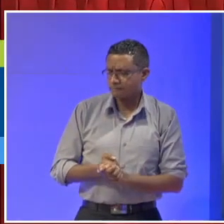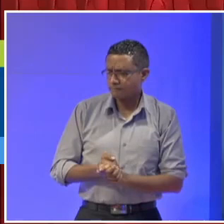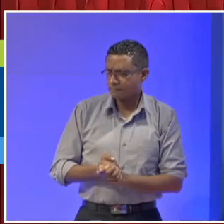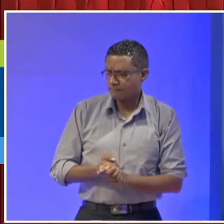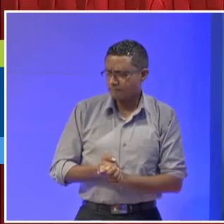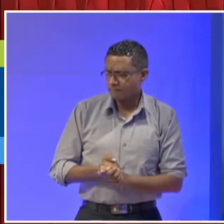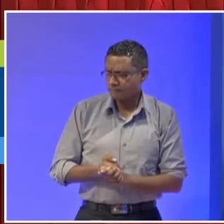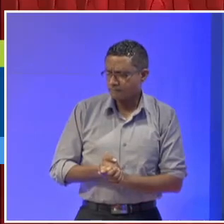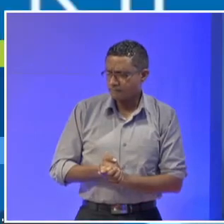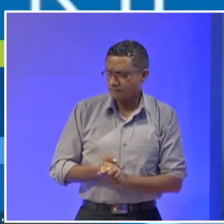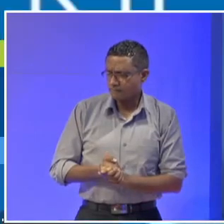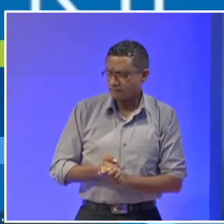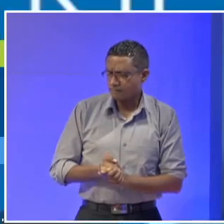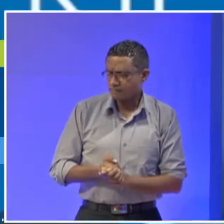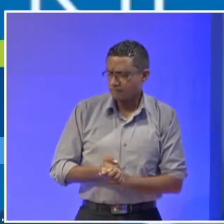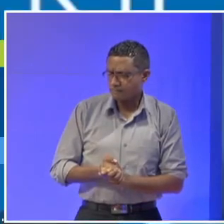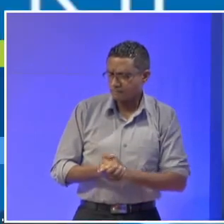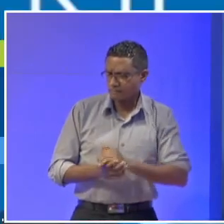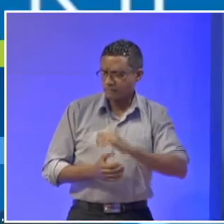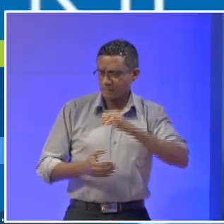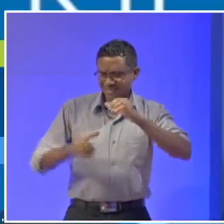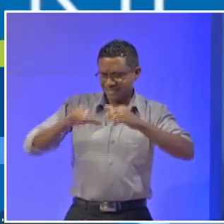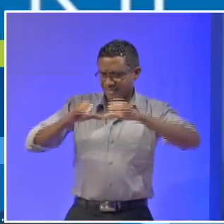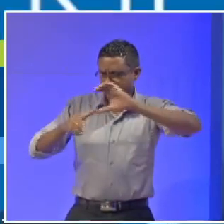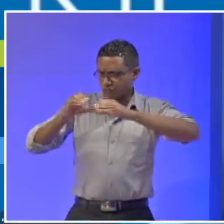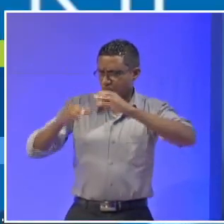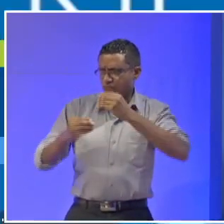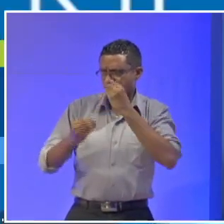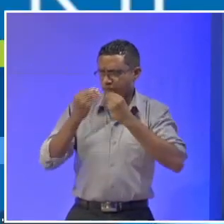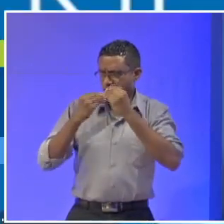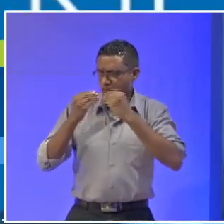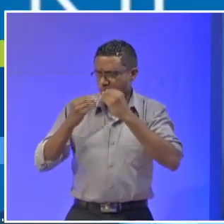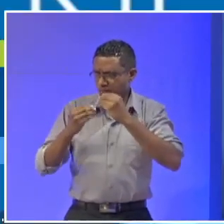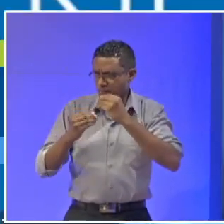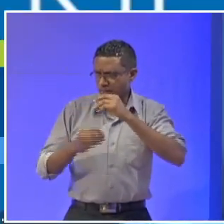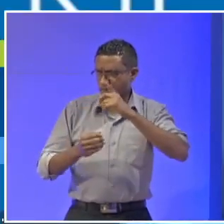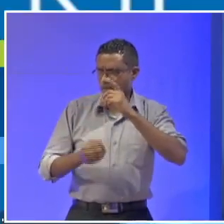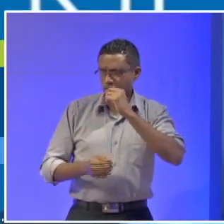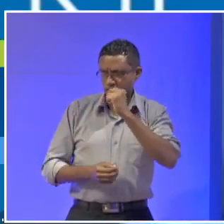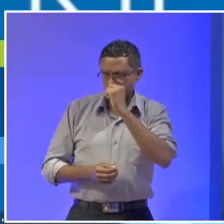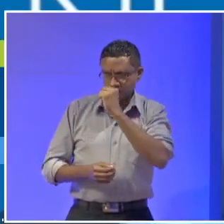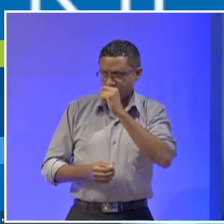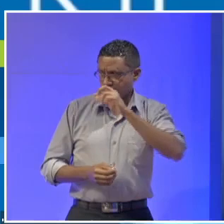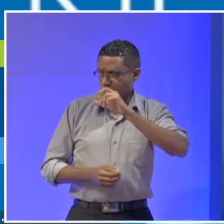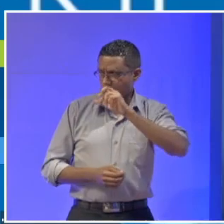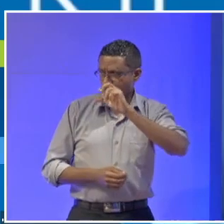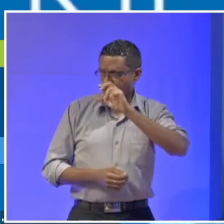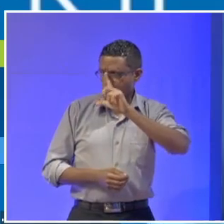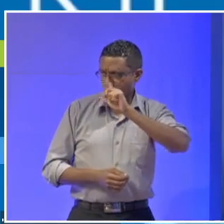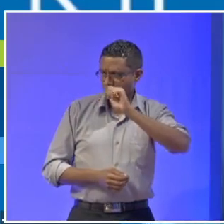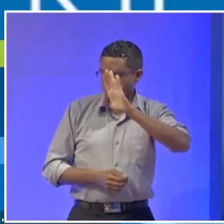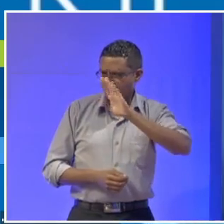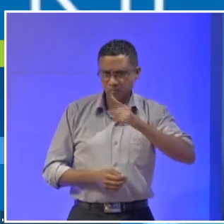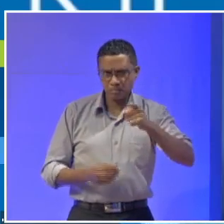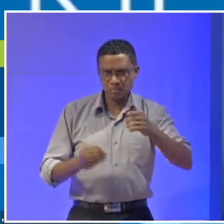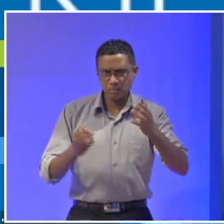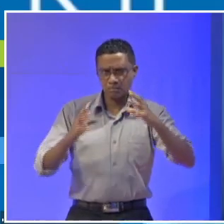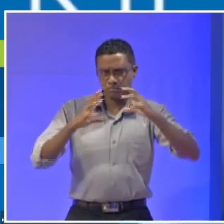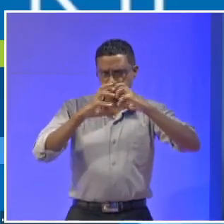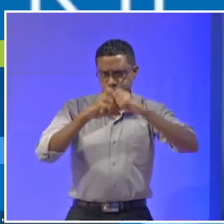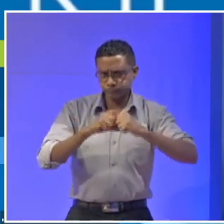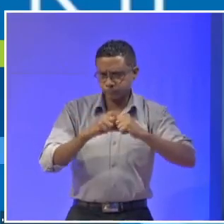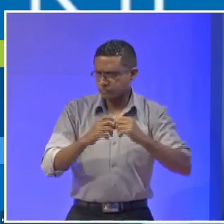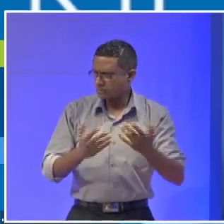the Chemistry, Food and Drug Lab um, has been done for some time. So how are these